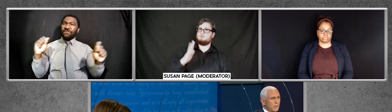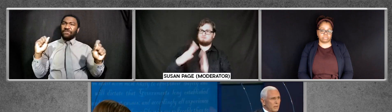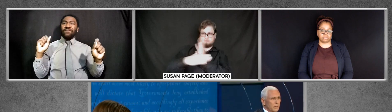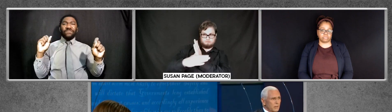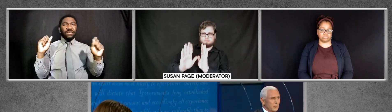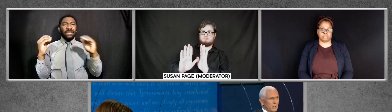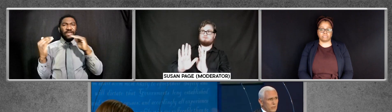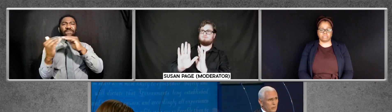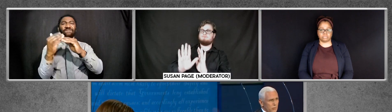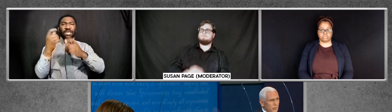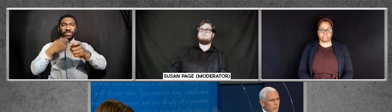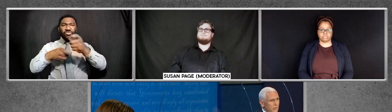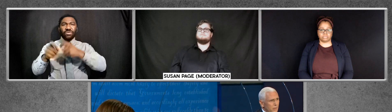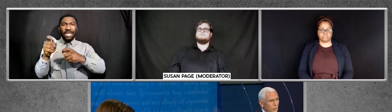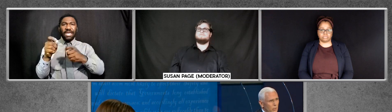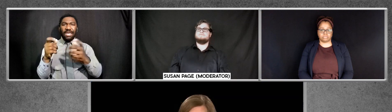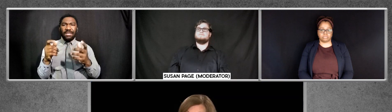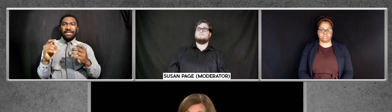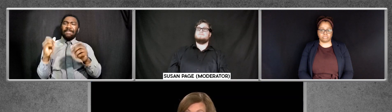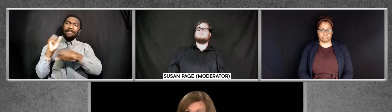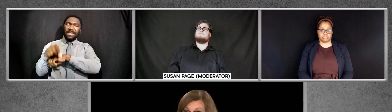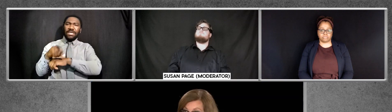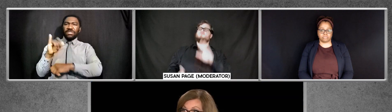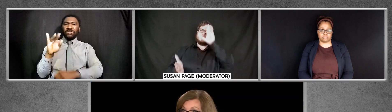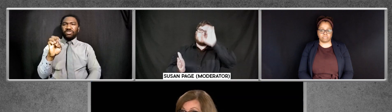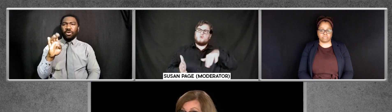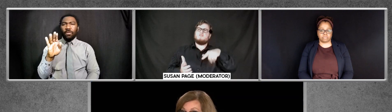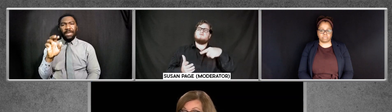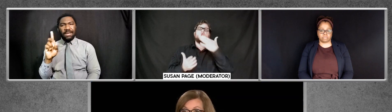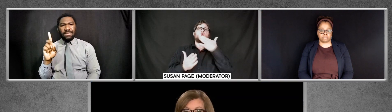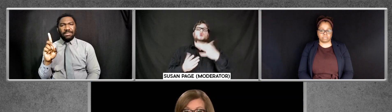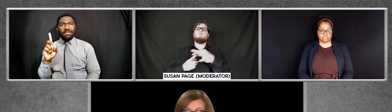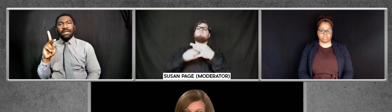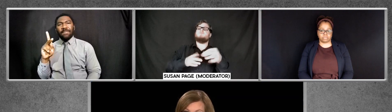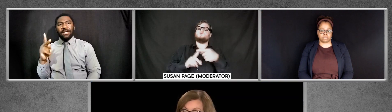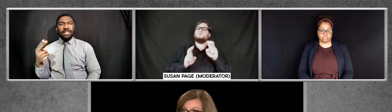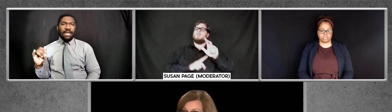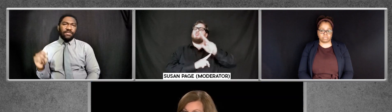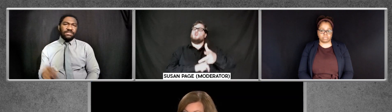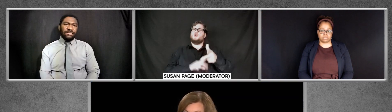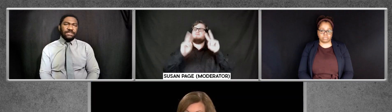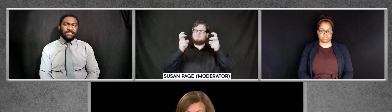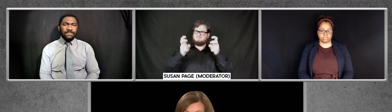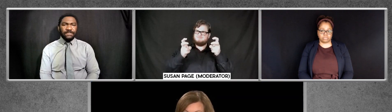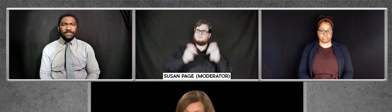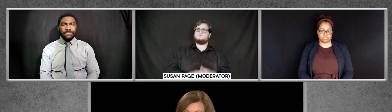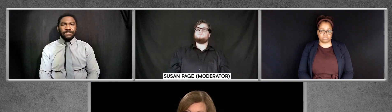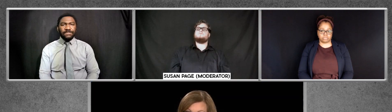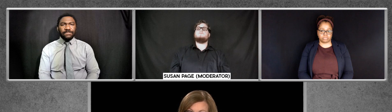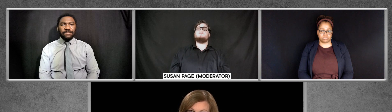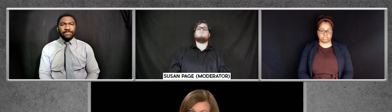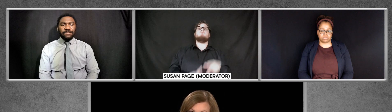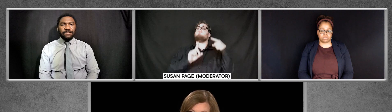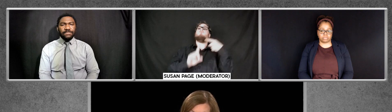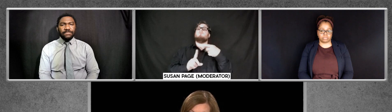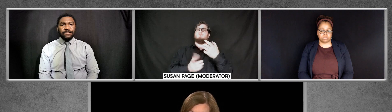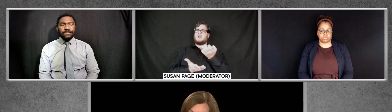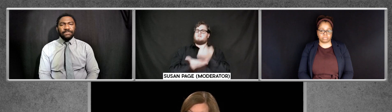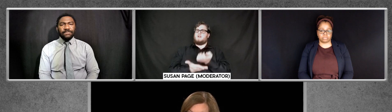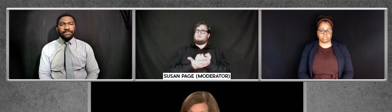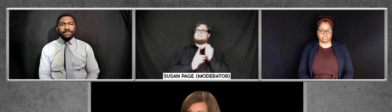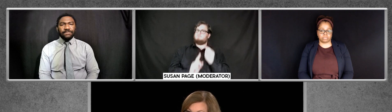Biden and Kamala Harris. You know, that's a good segue into our third topic, which is about the economy. This has been another aspect